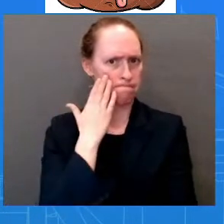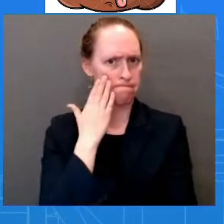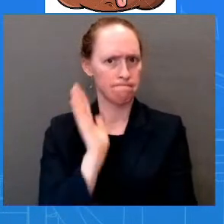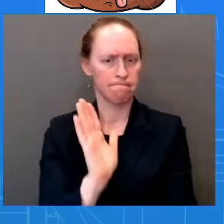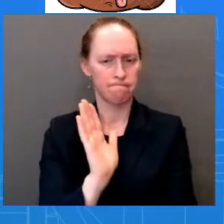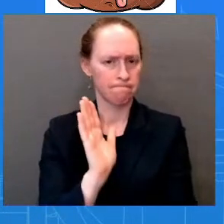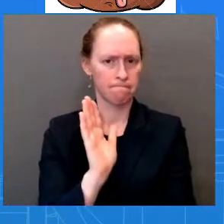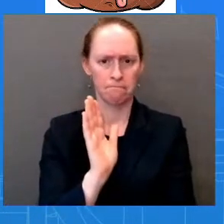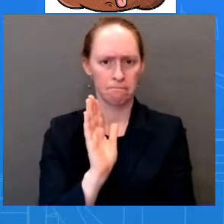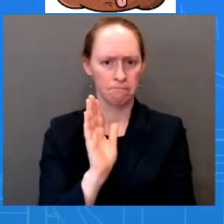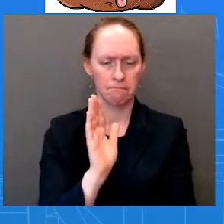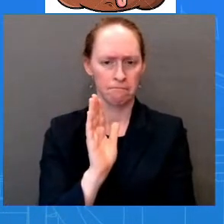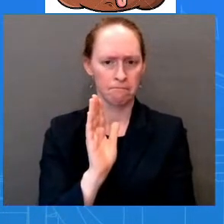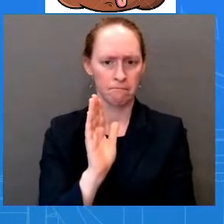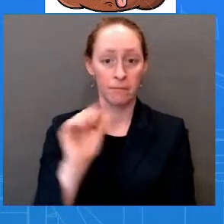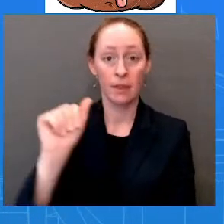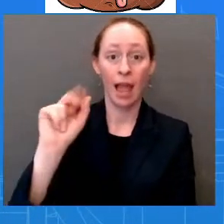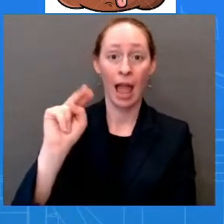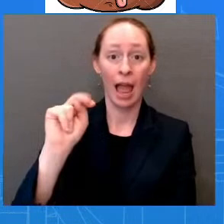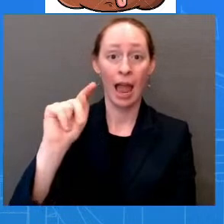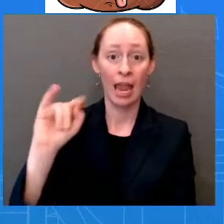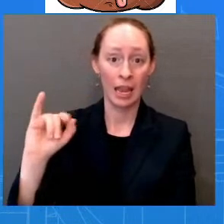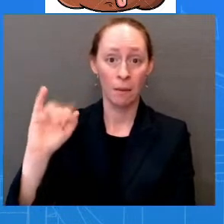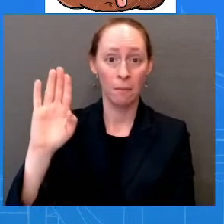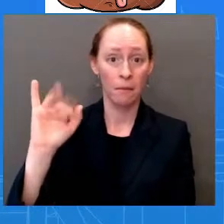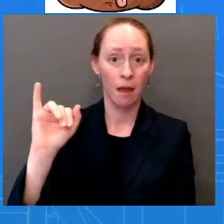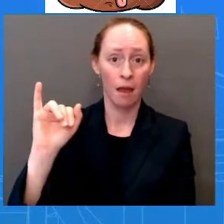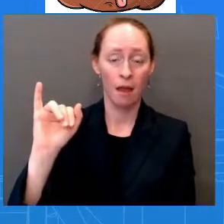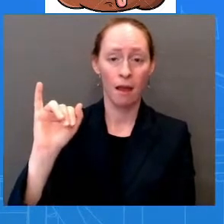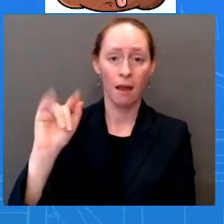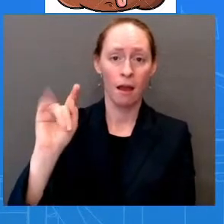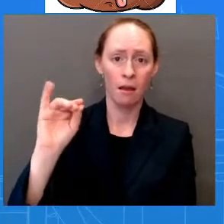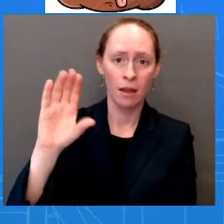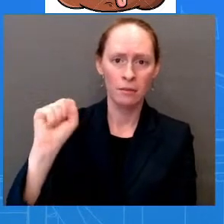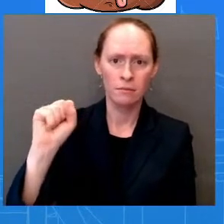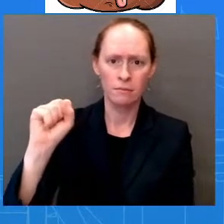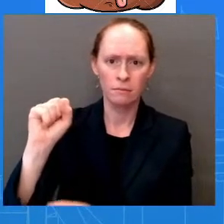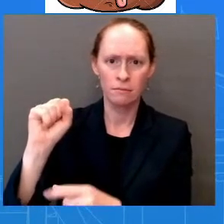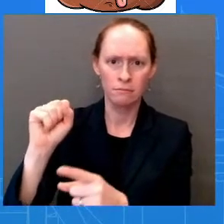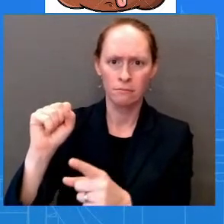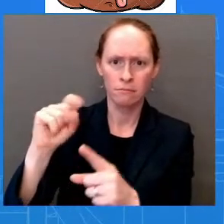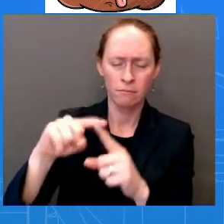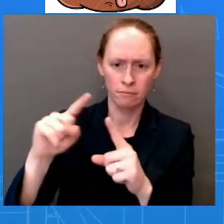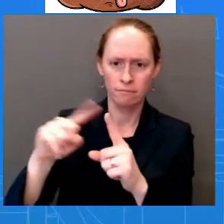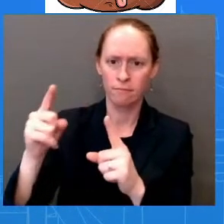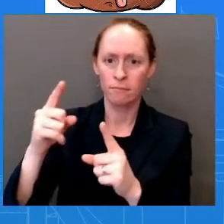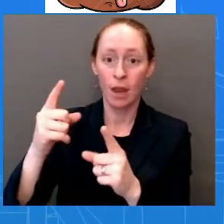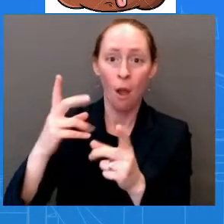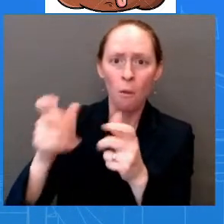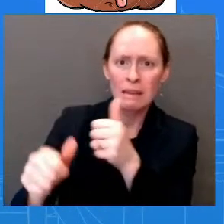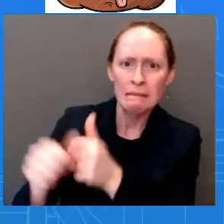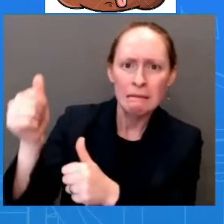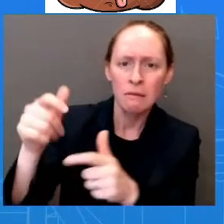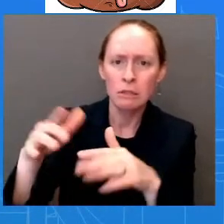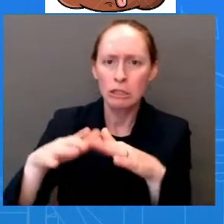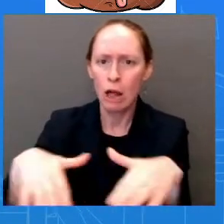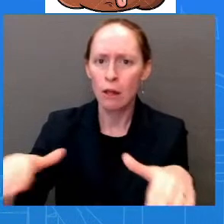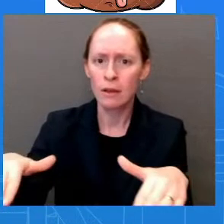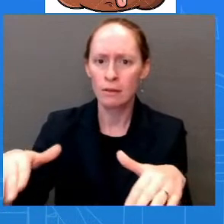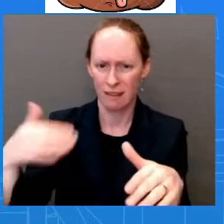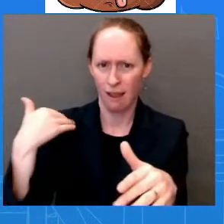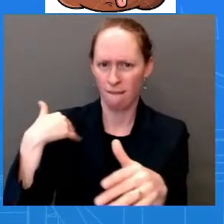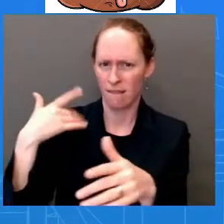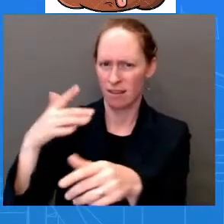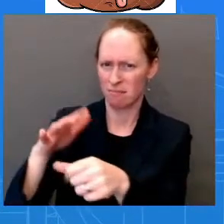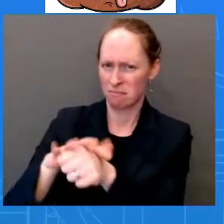monoclonal that's for very, very high-risk children. We have that. We have plenty of that. So I don't think anybody's struggling. I'm not aware of anybody struggling to get the